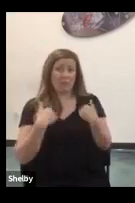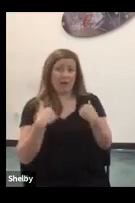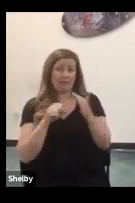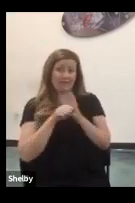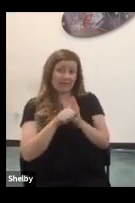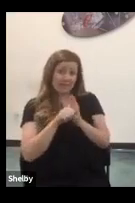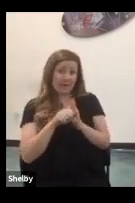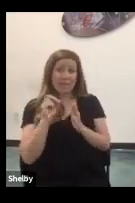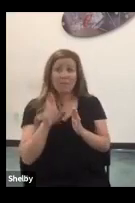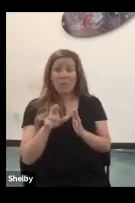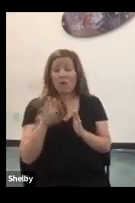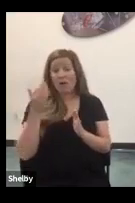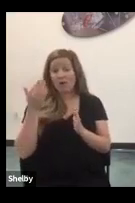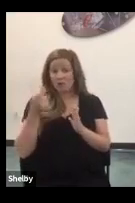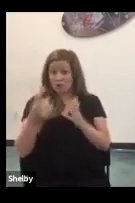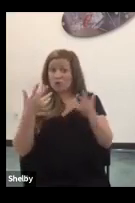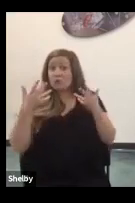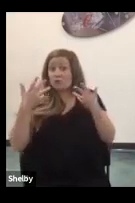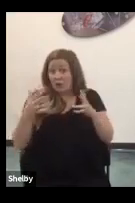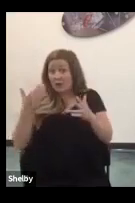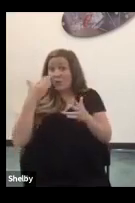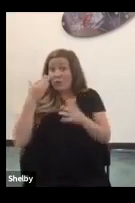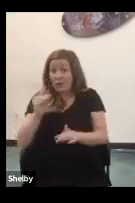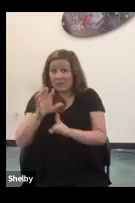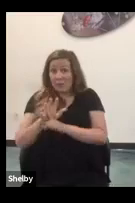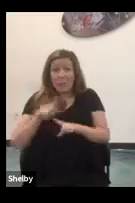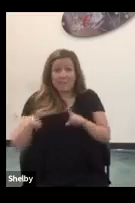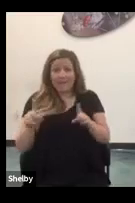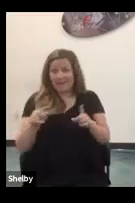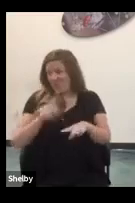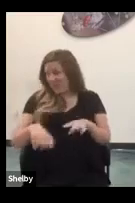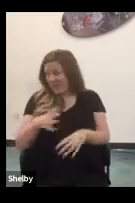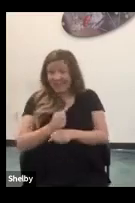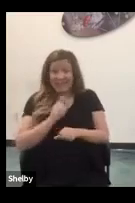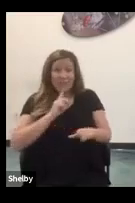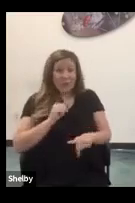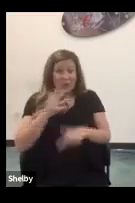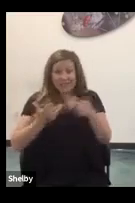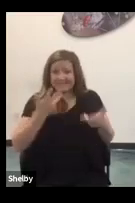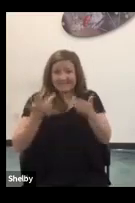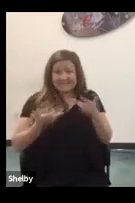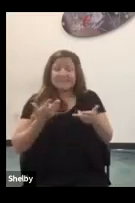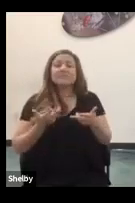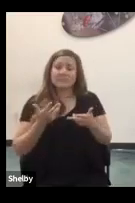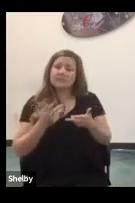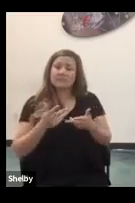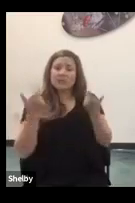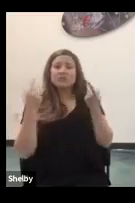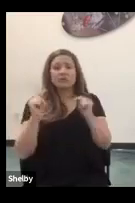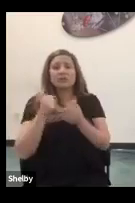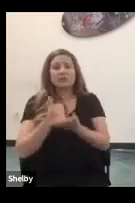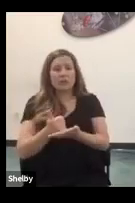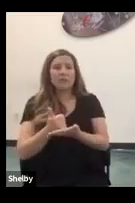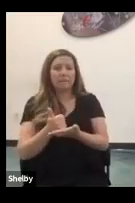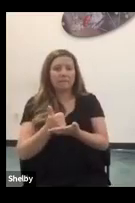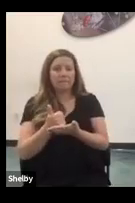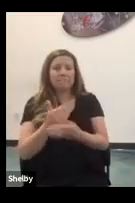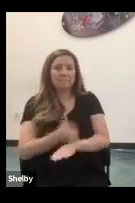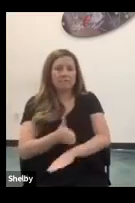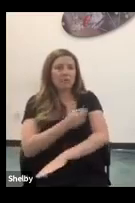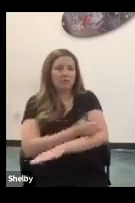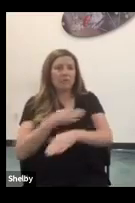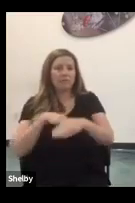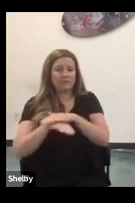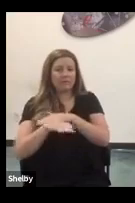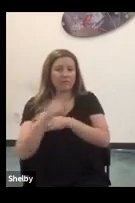a known exposure, but you're not able to get an order for any reasons. That's kind of the populations that mobile site serves, and